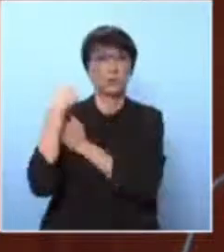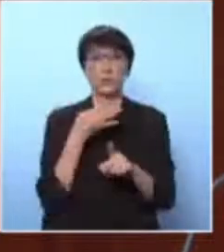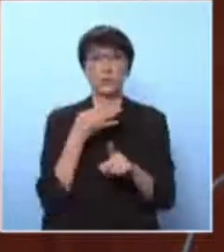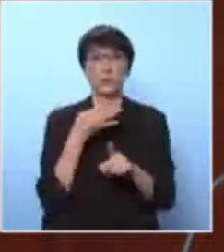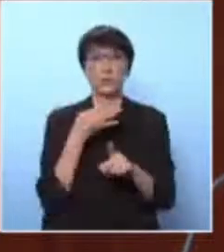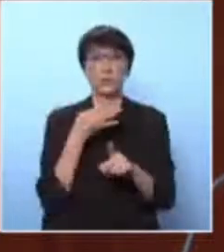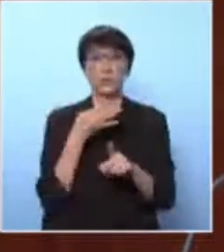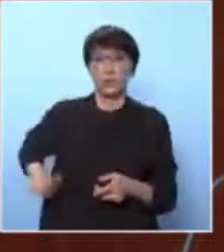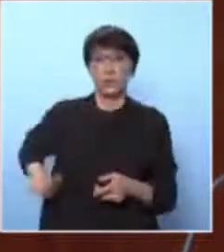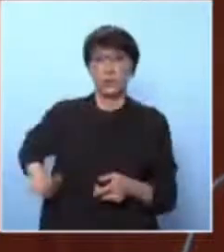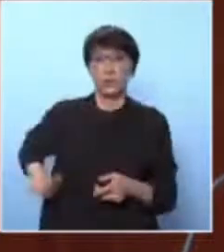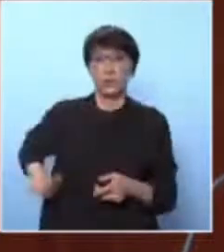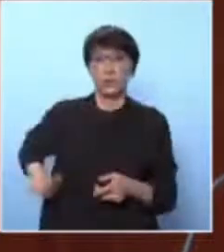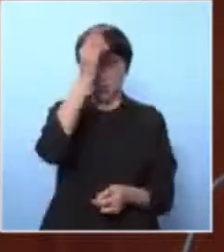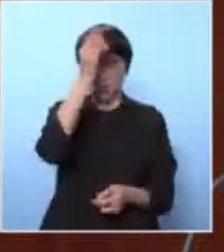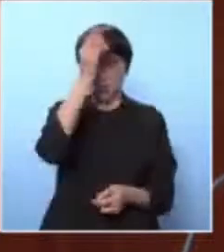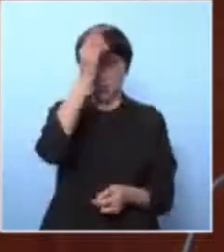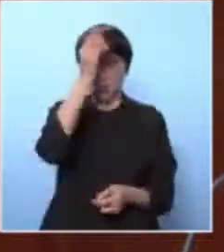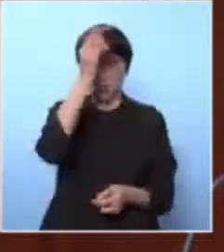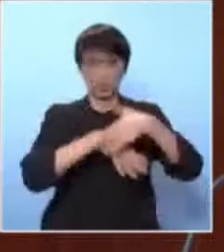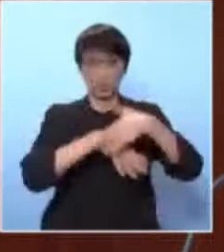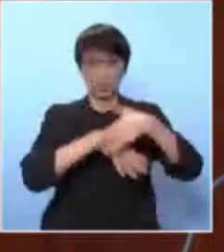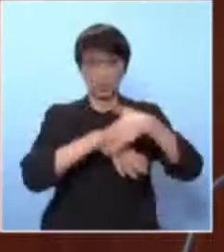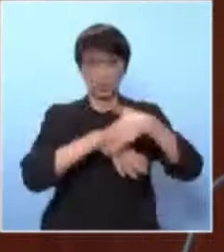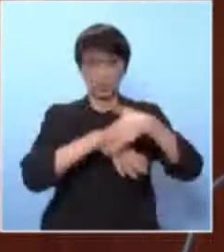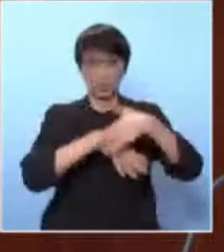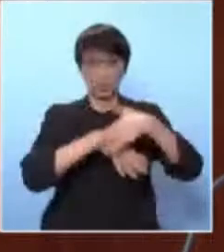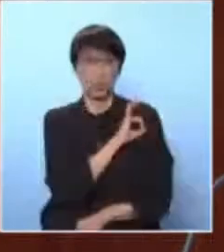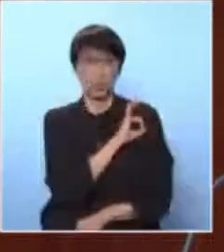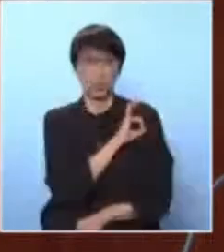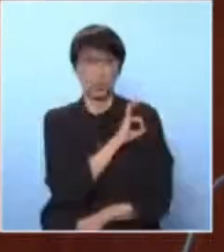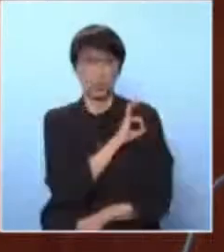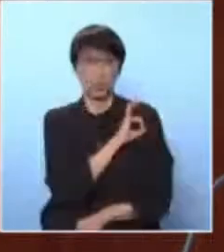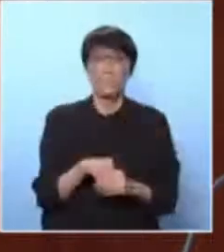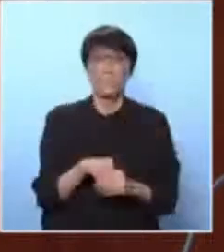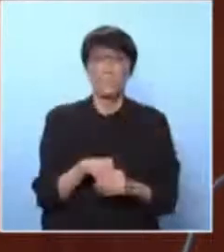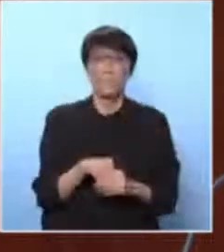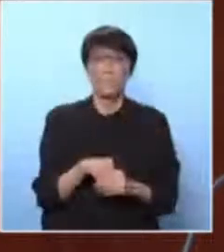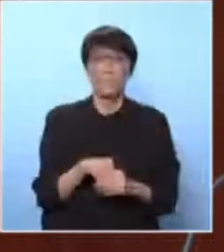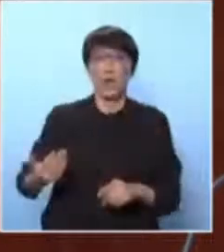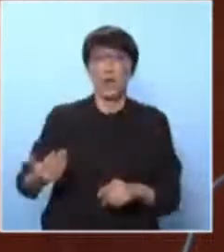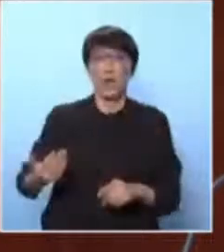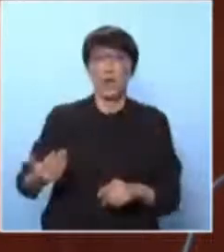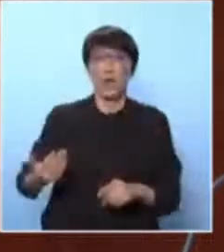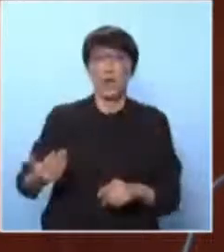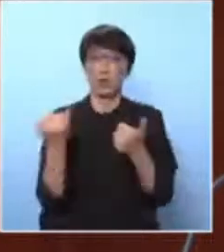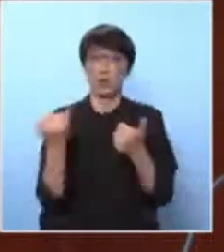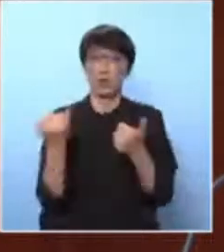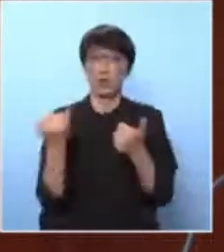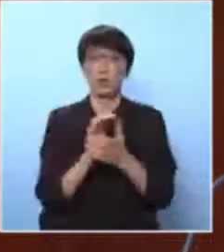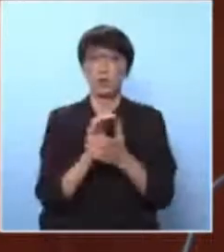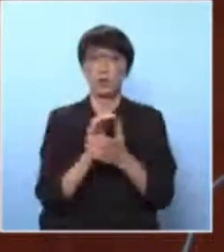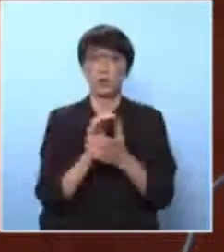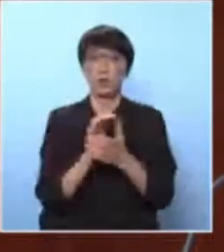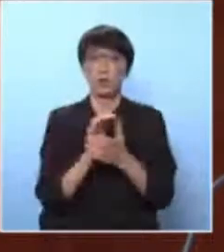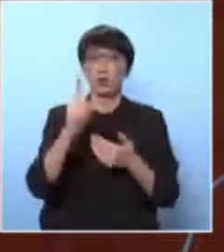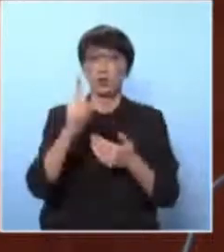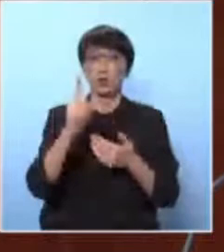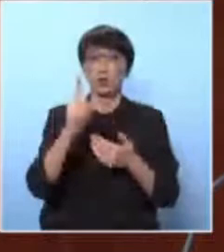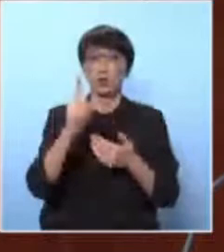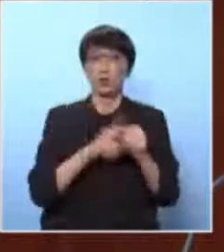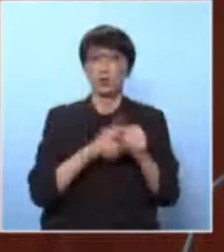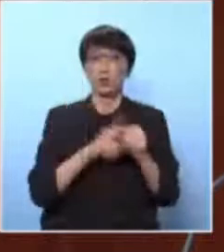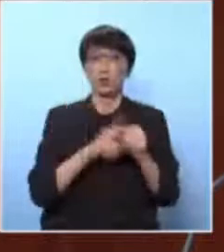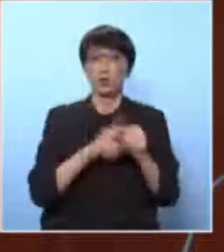Chinese for integration into society. Our enhanced efforts include designing online Chinese language self-learning resources for